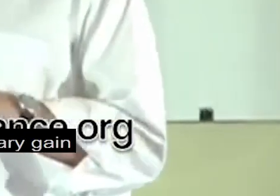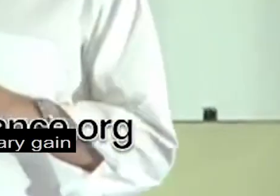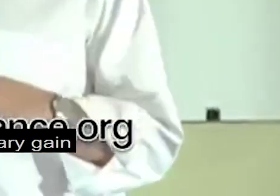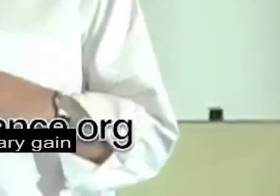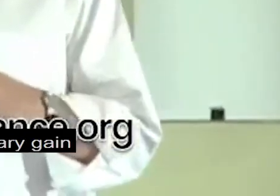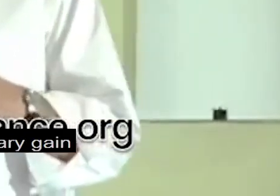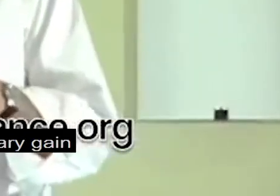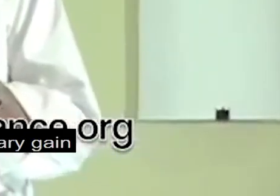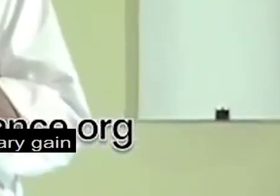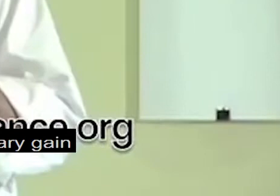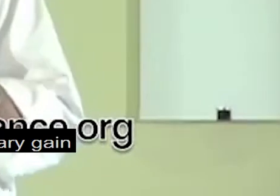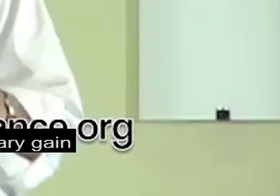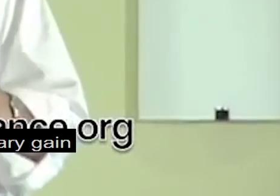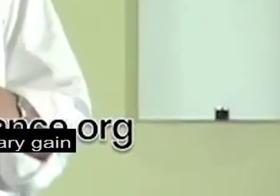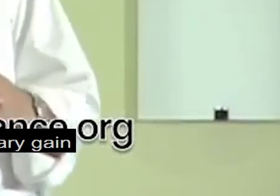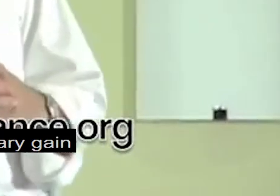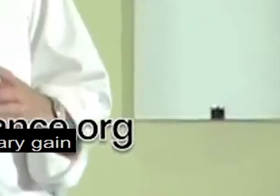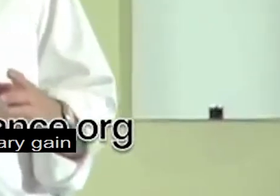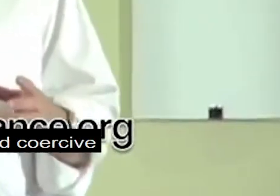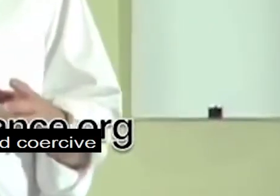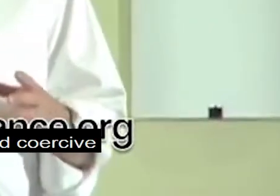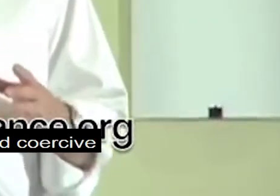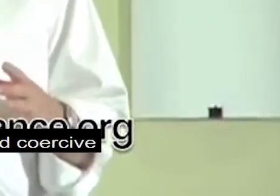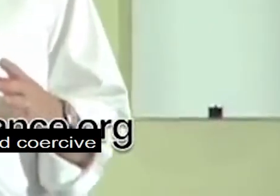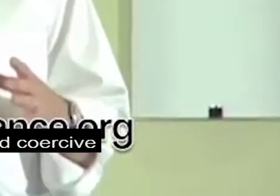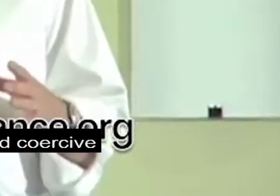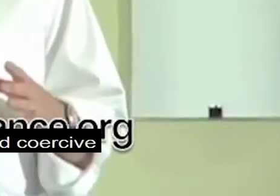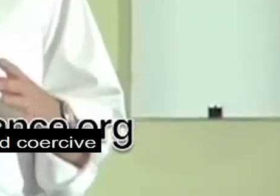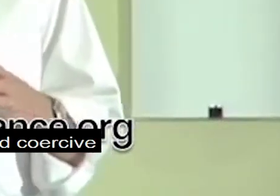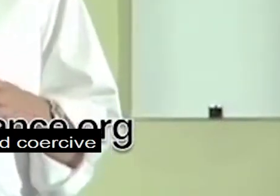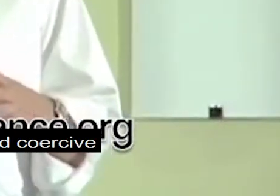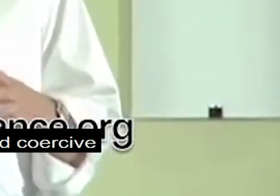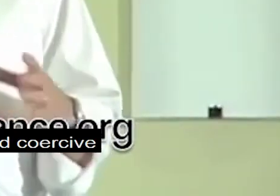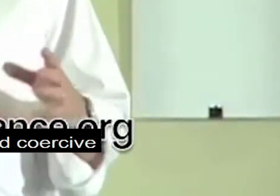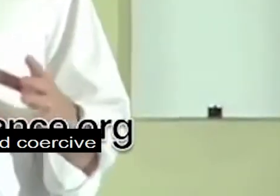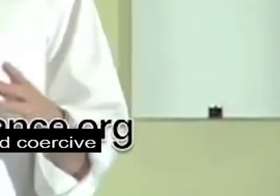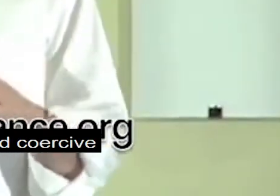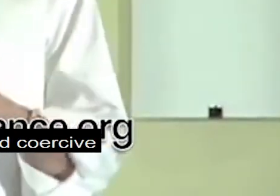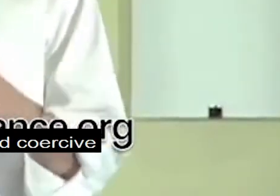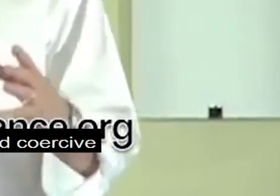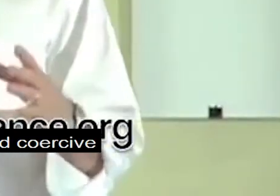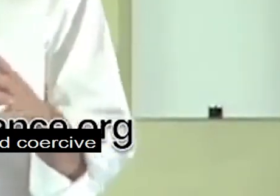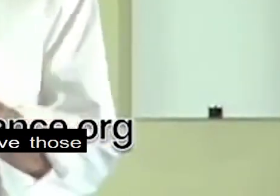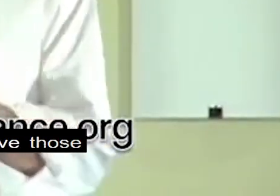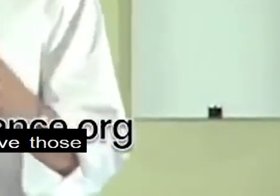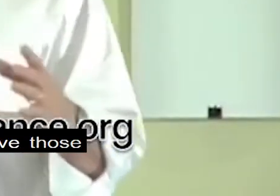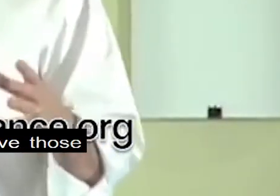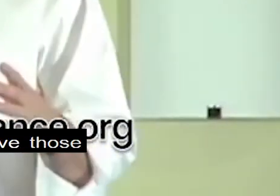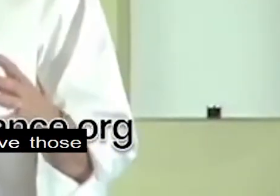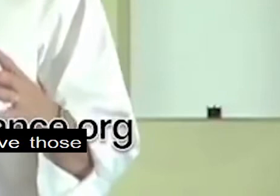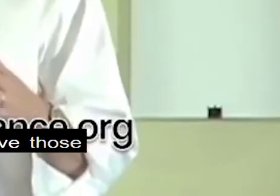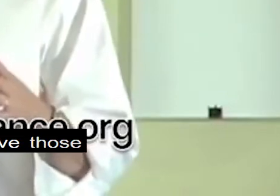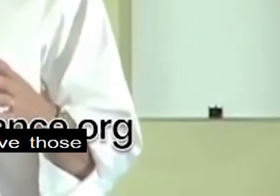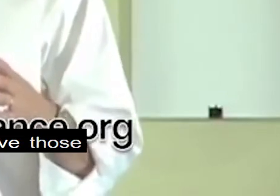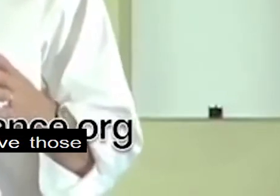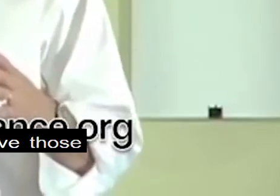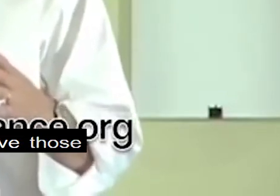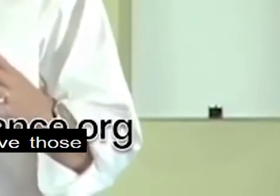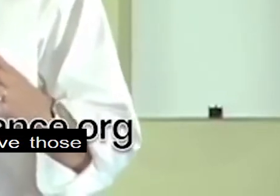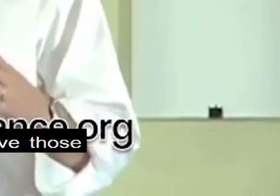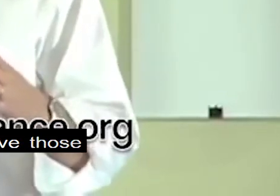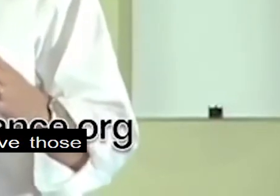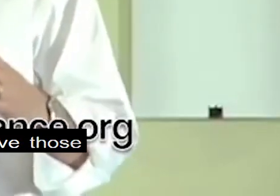with concepts like secondary gain, attention seeking, unmotivated, coercive, limit testing.